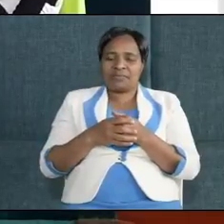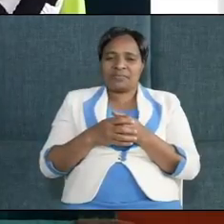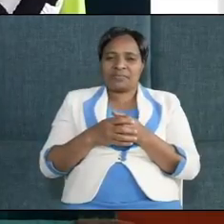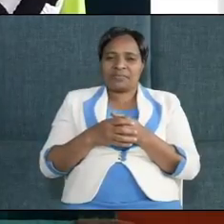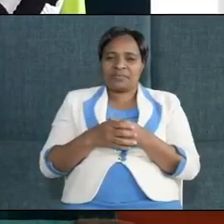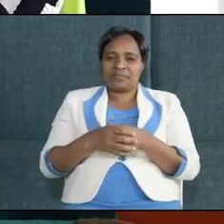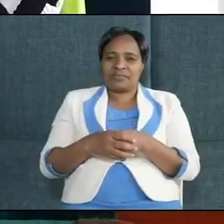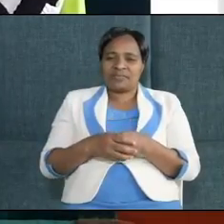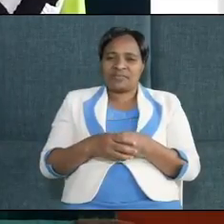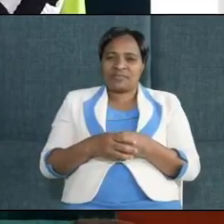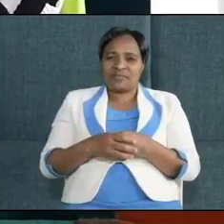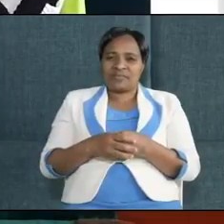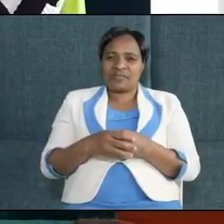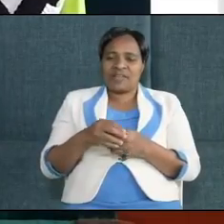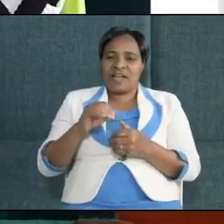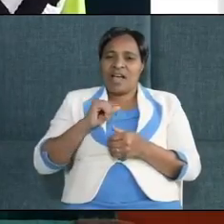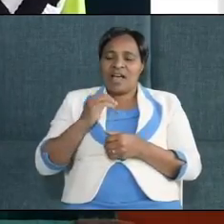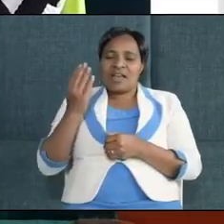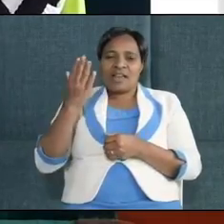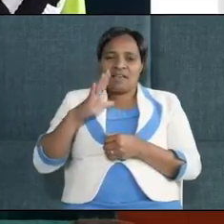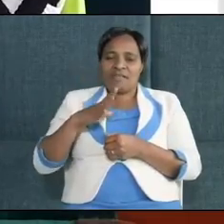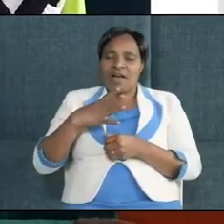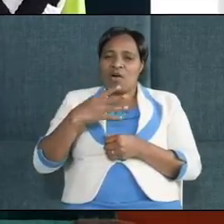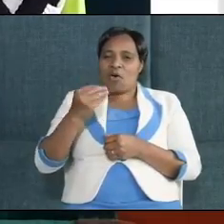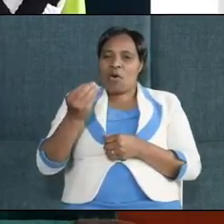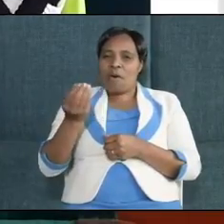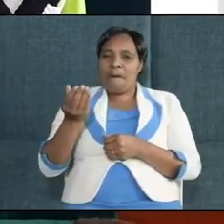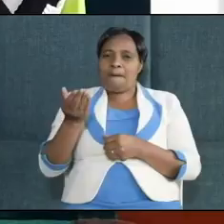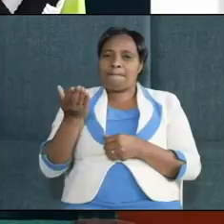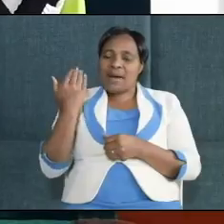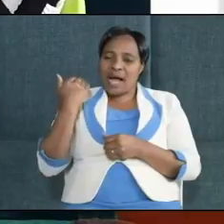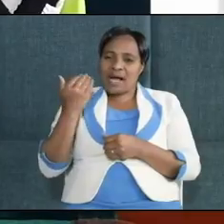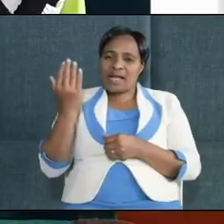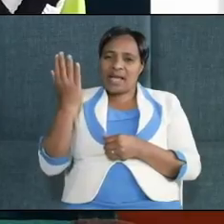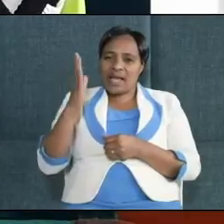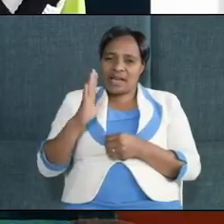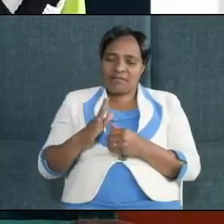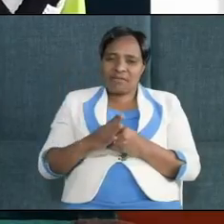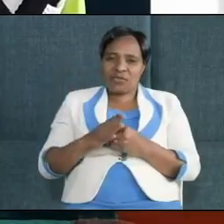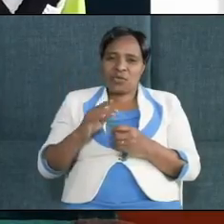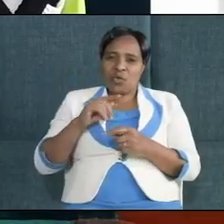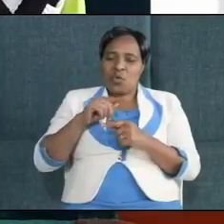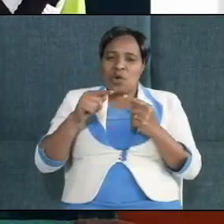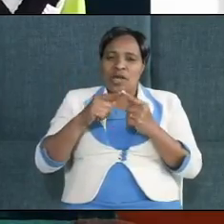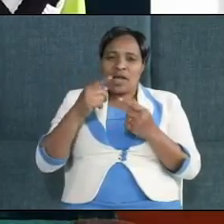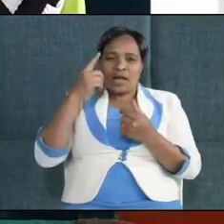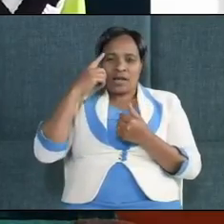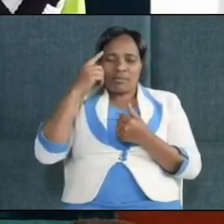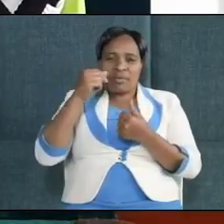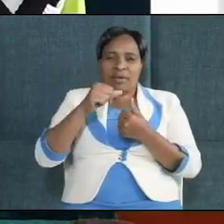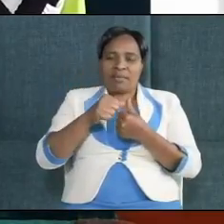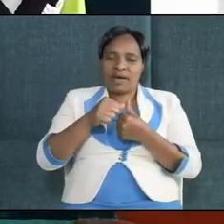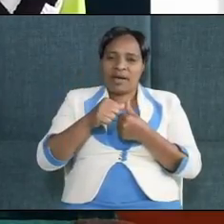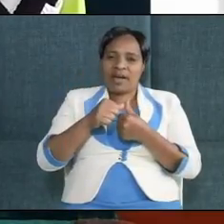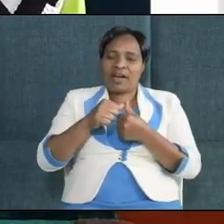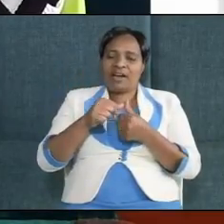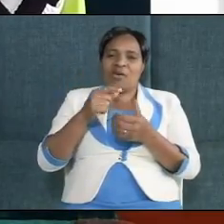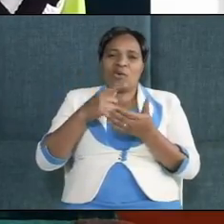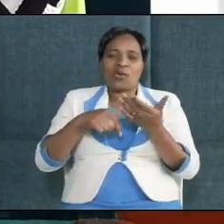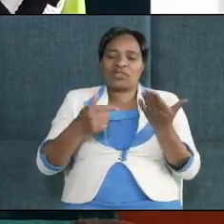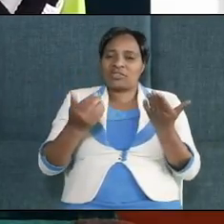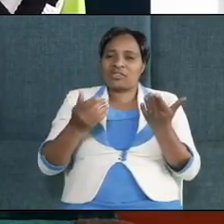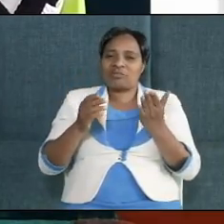I'll never go back anymore. Hallelujah. When I remember what the Lord